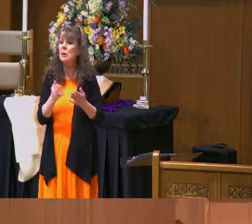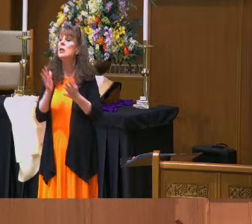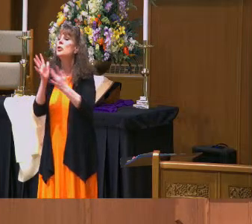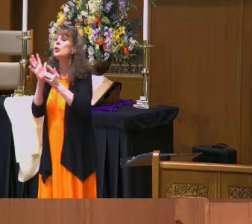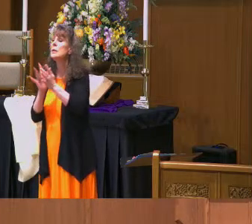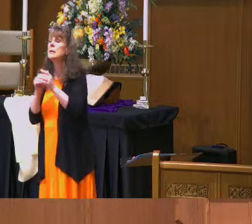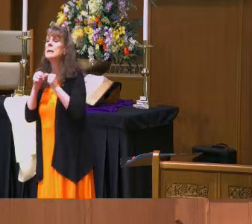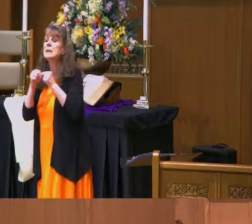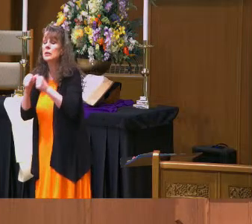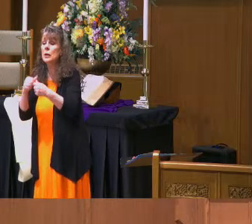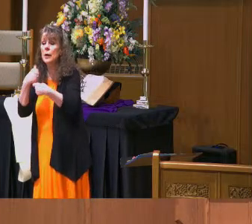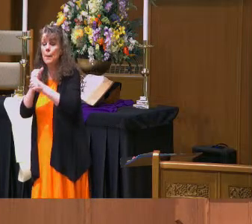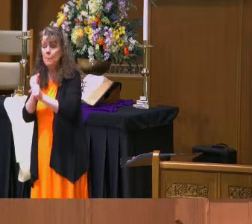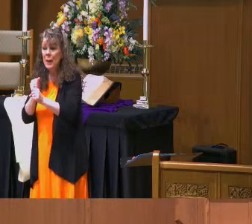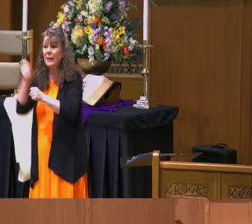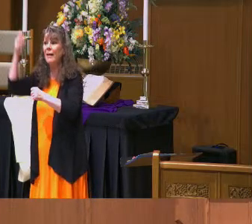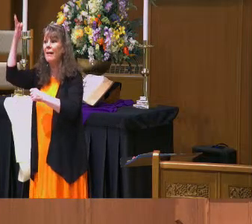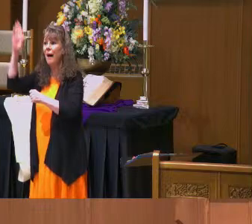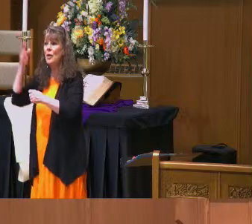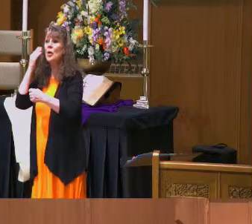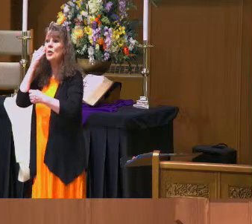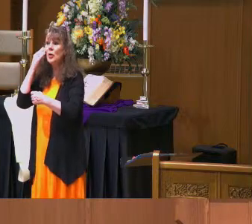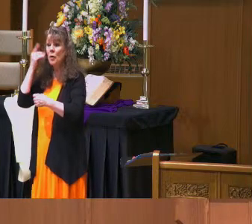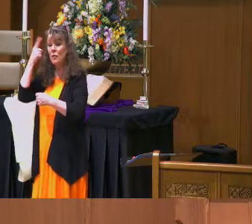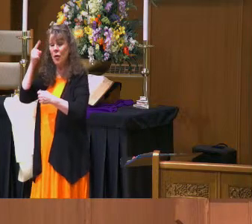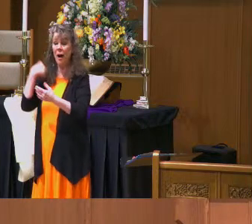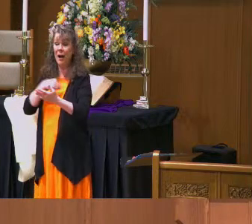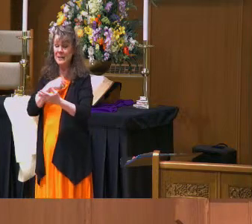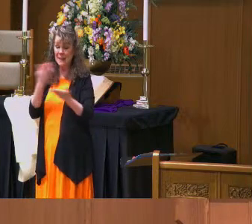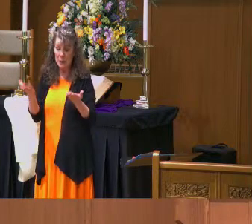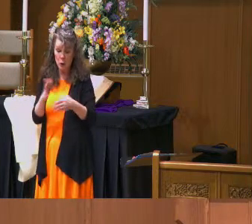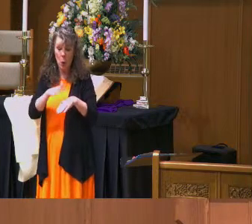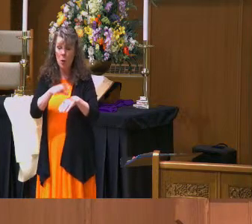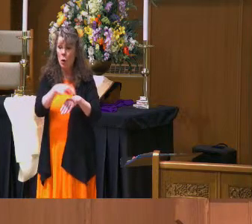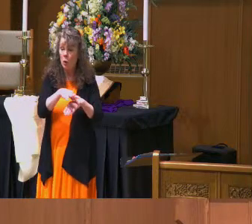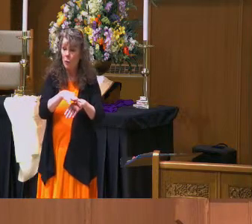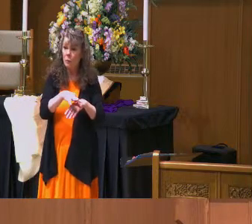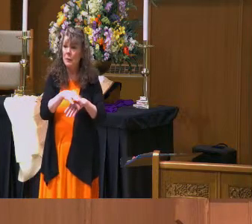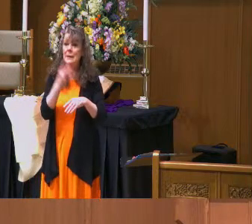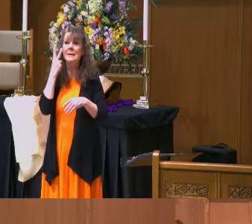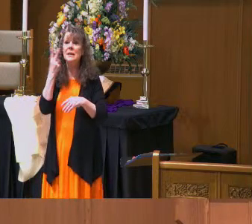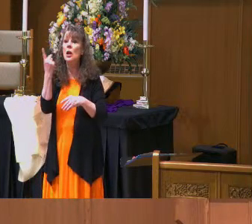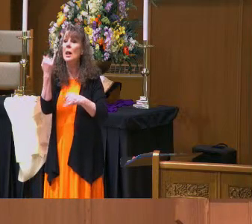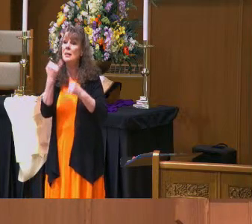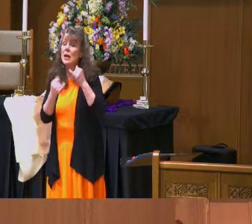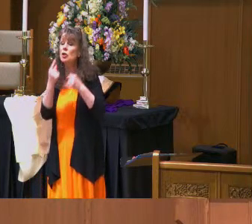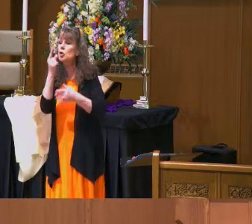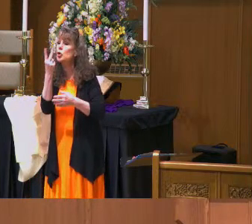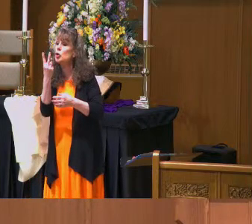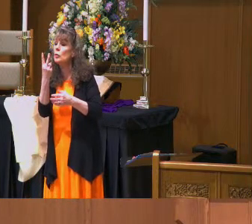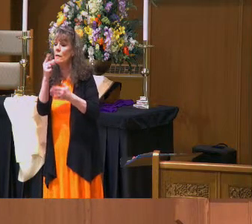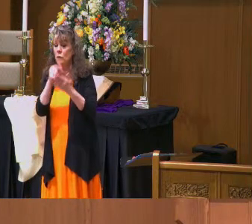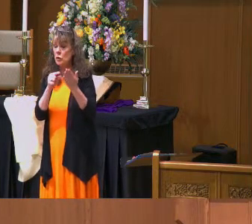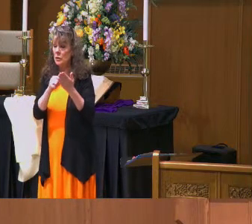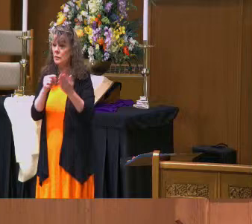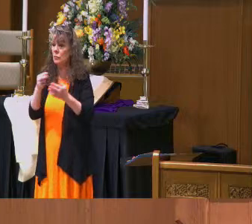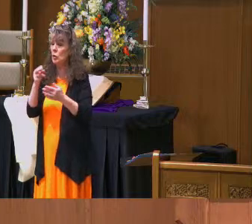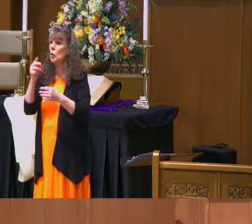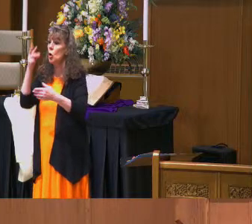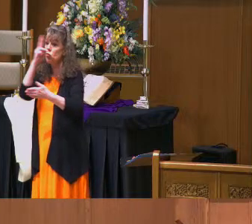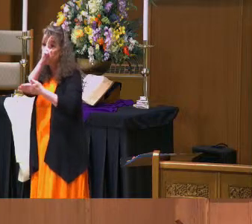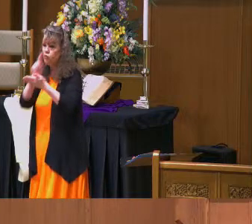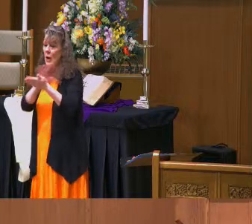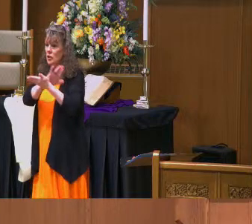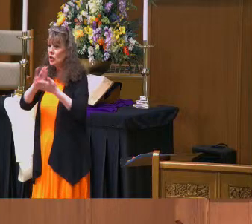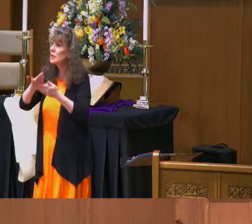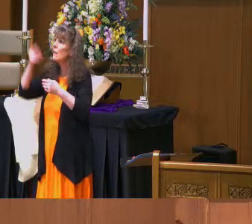continues to make the Father known to us on earth. Look at those last two verses. Righteous Father, though the world